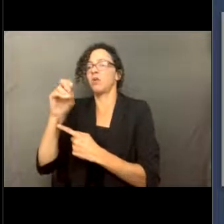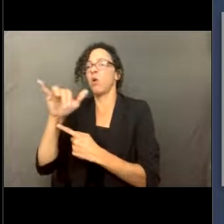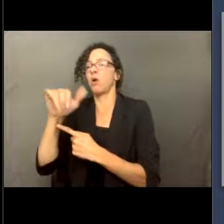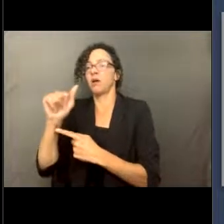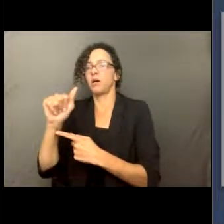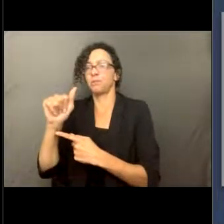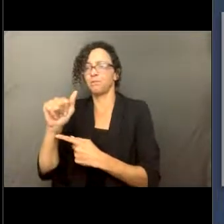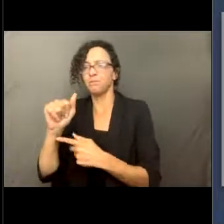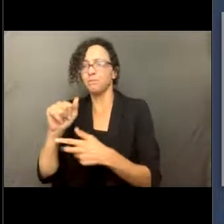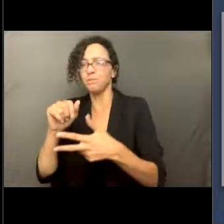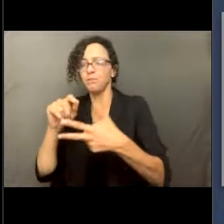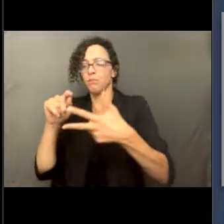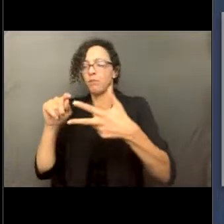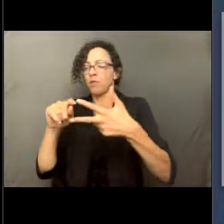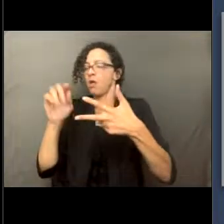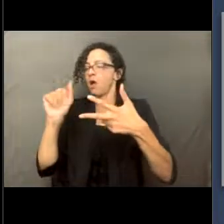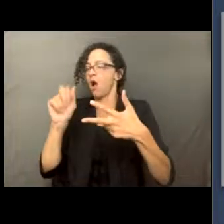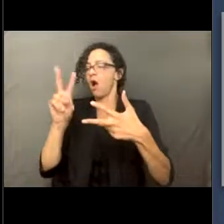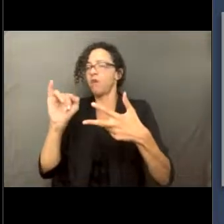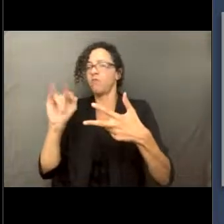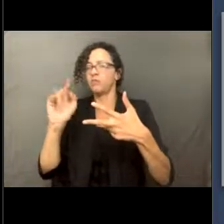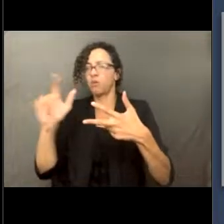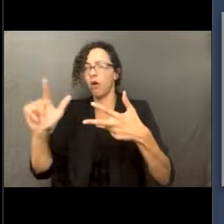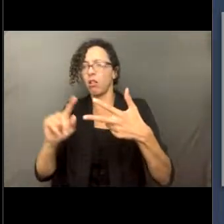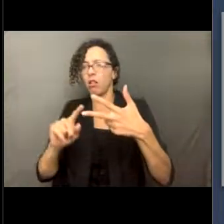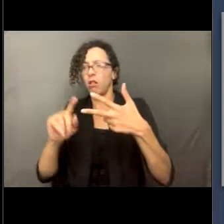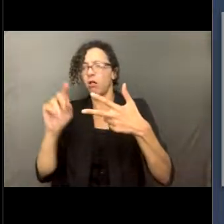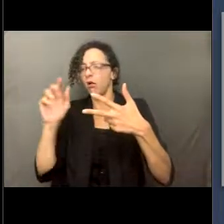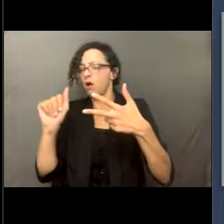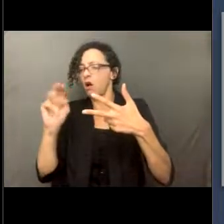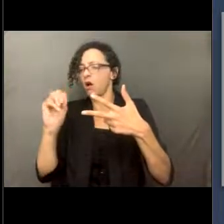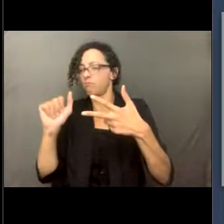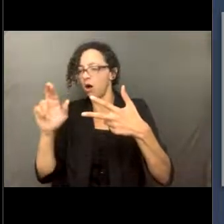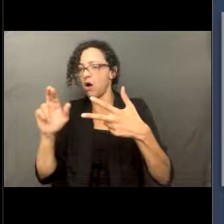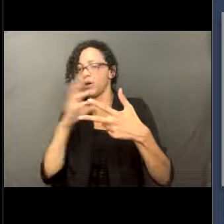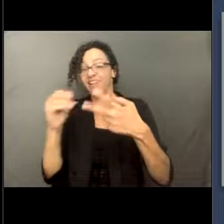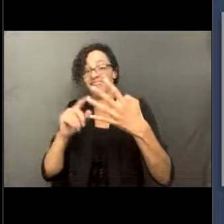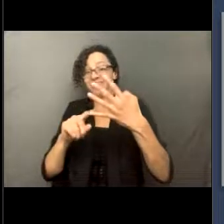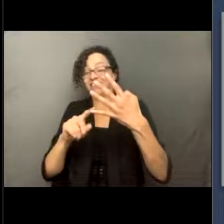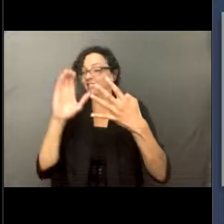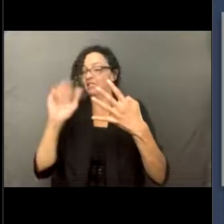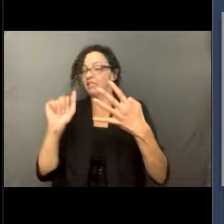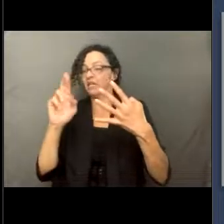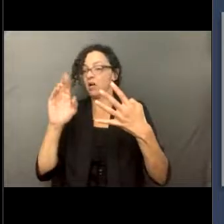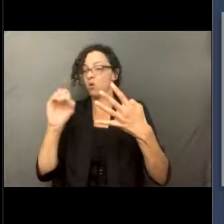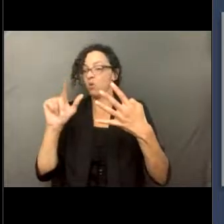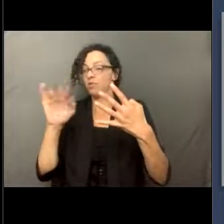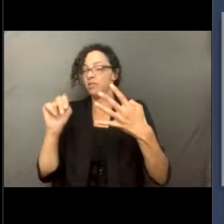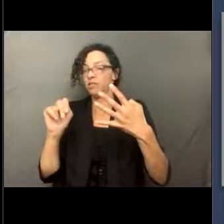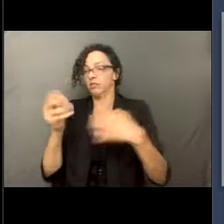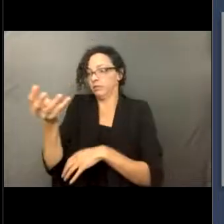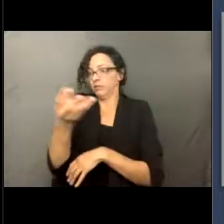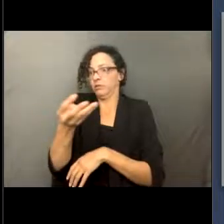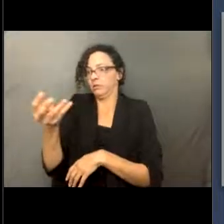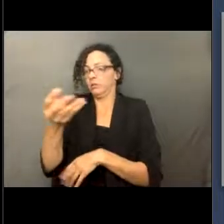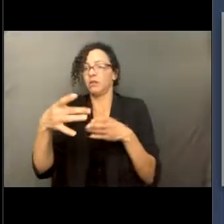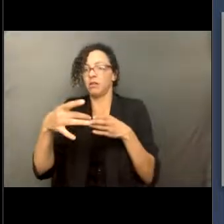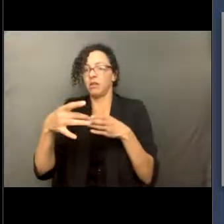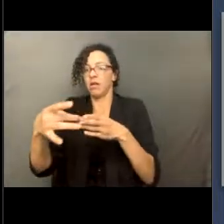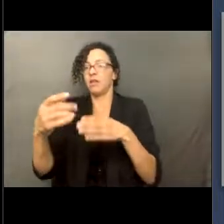Avatal and Amar and Carolyn too. You guys really got us to this point. And when I joined